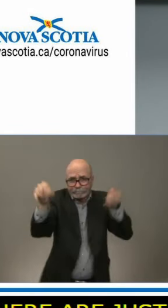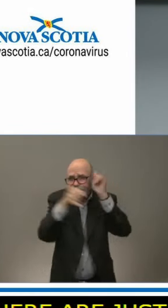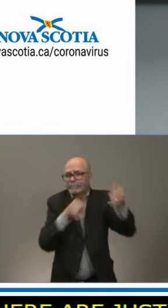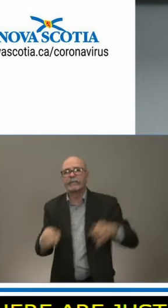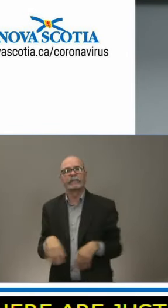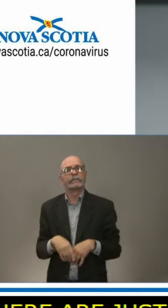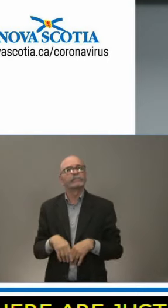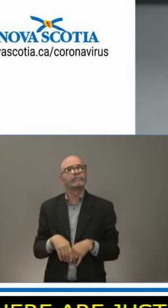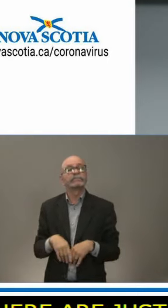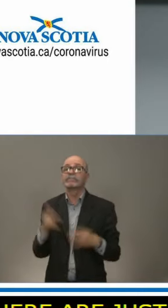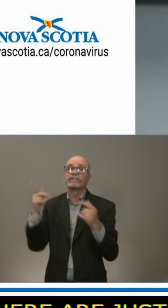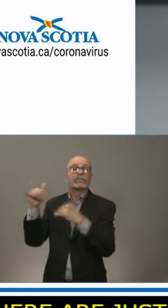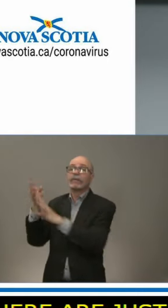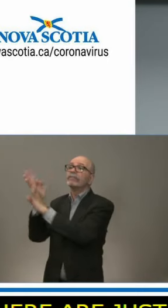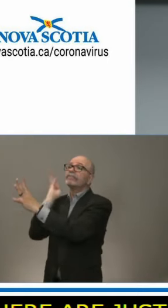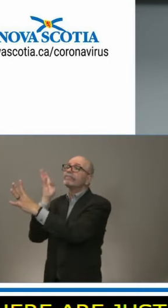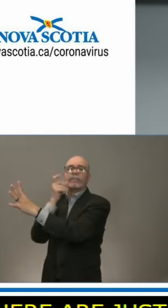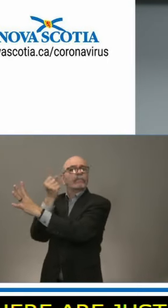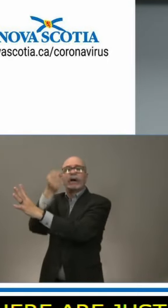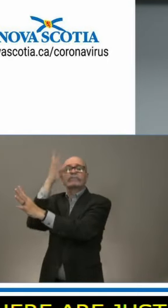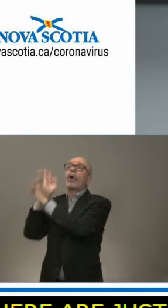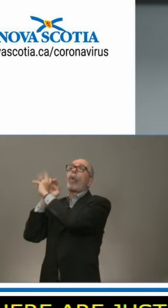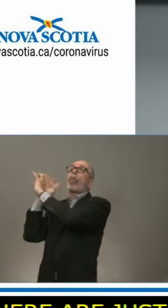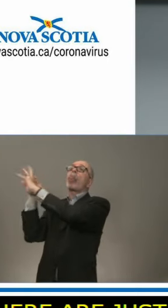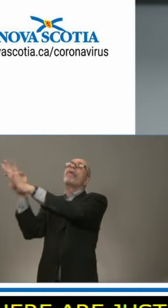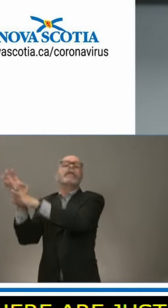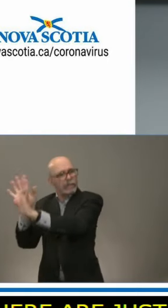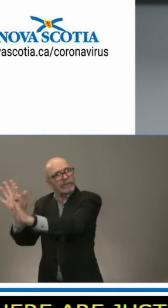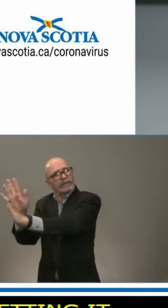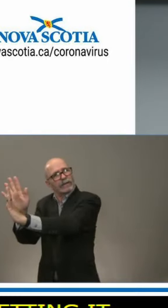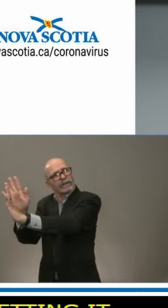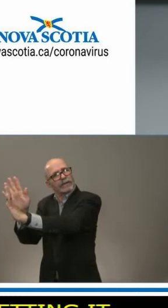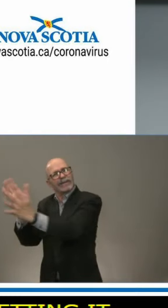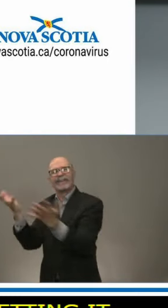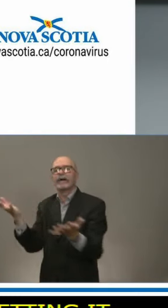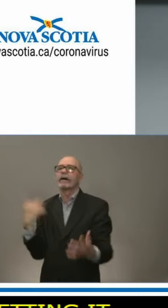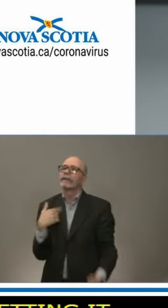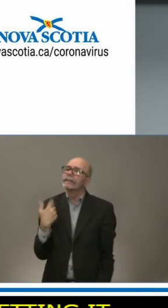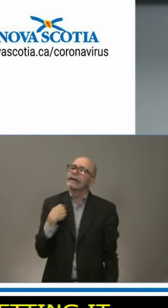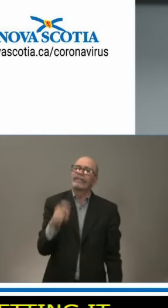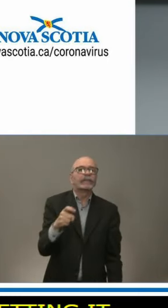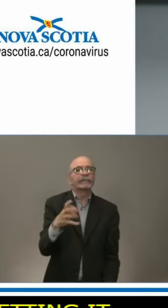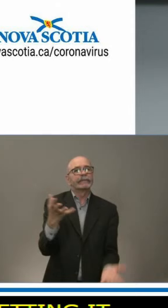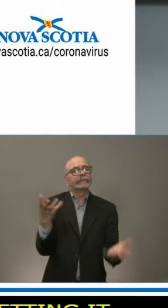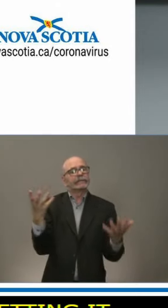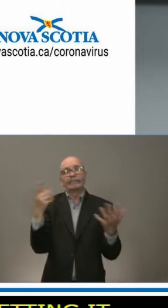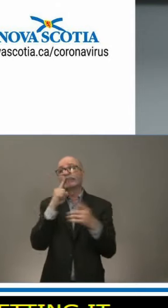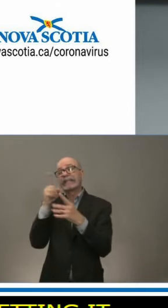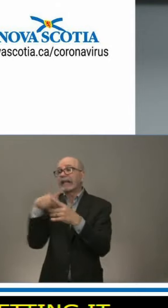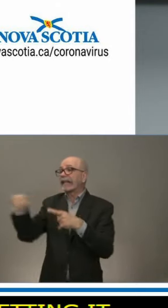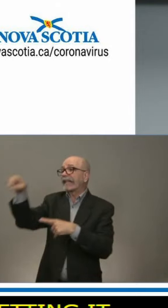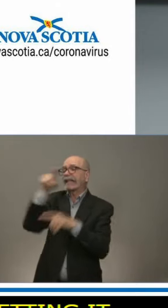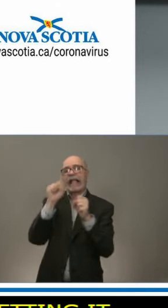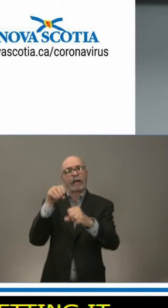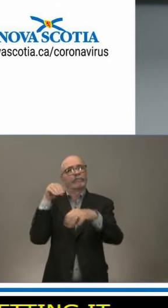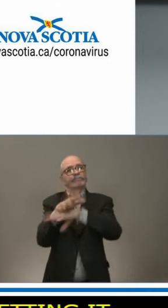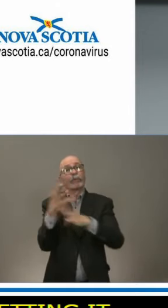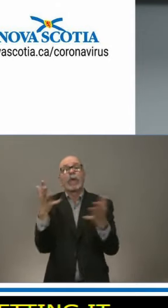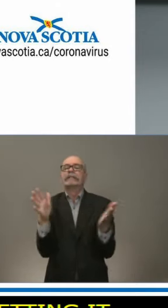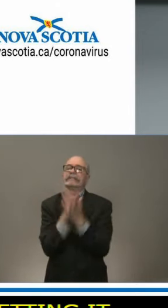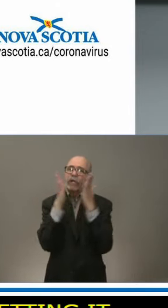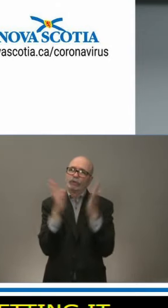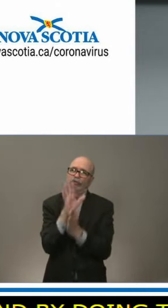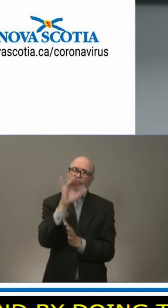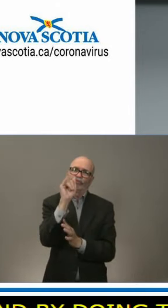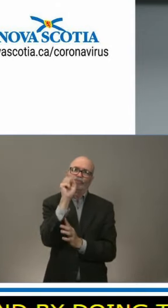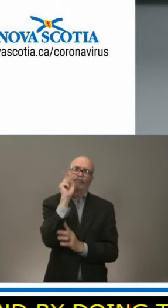at risk. I was in conversation today with my colleagues in the Labor Department of Labor around Occupational